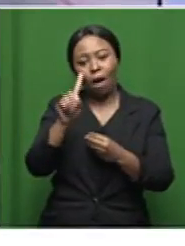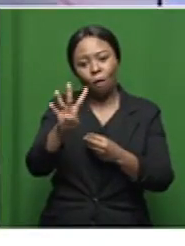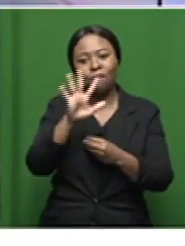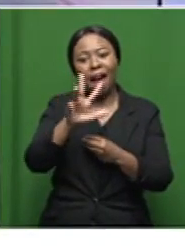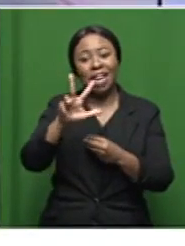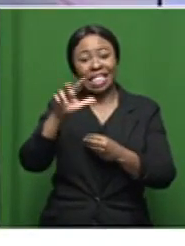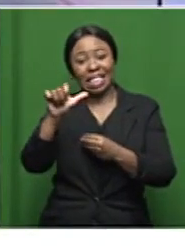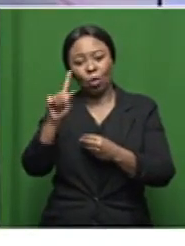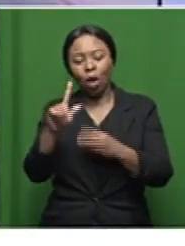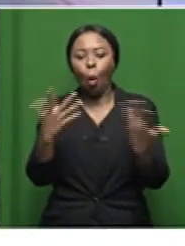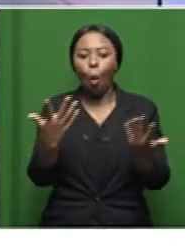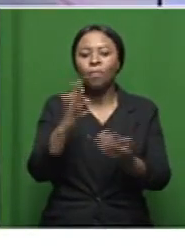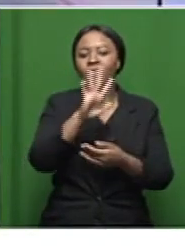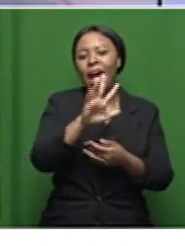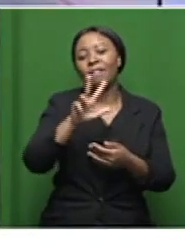011-714-5861 or